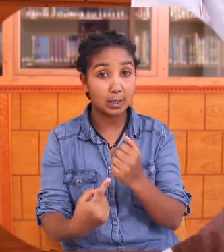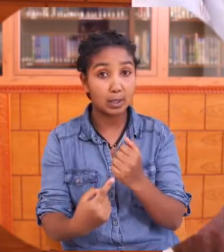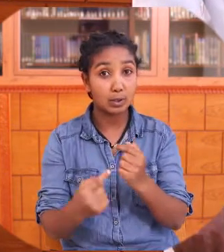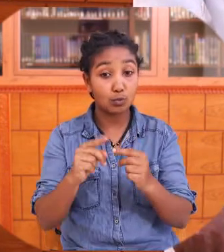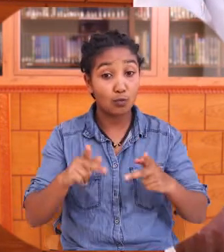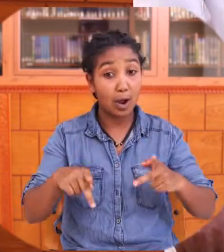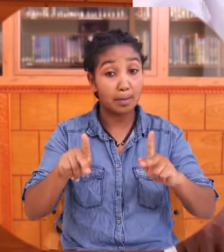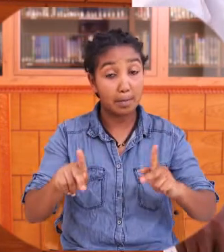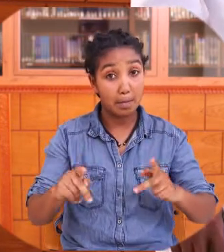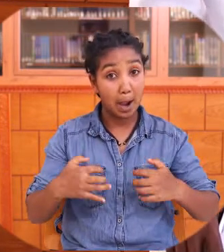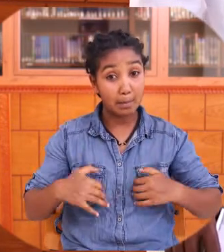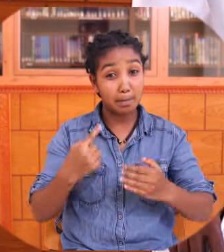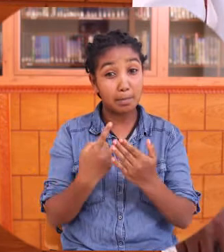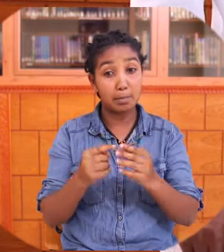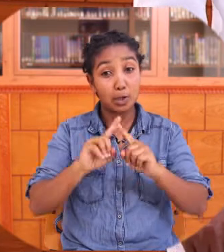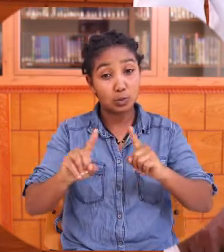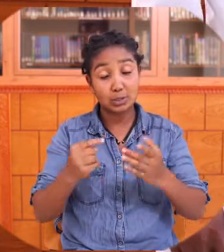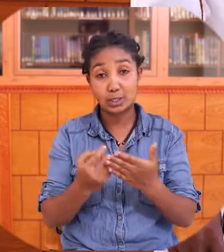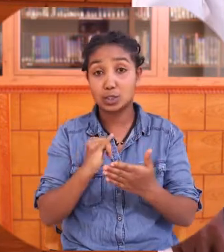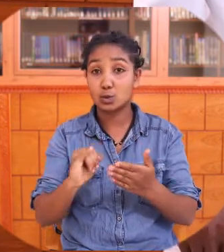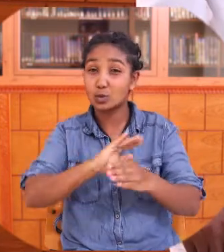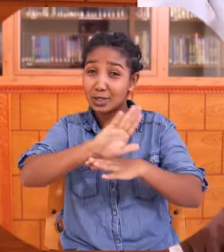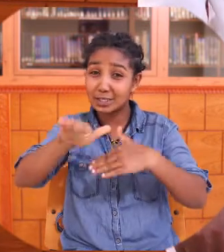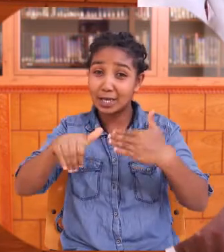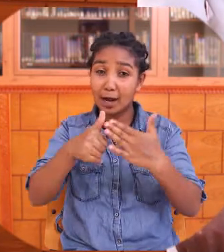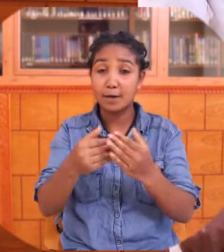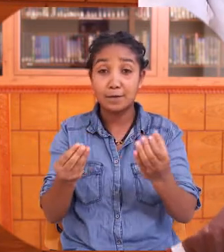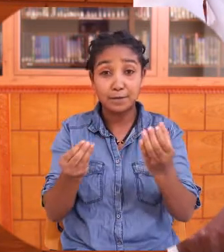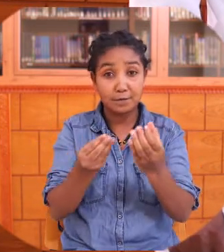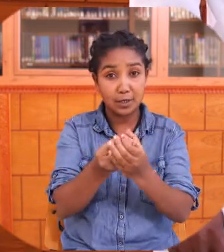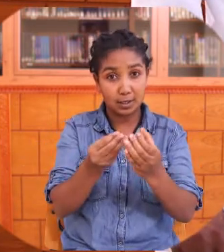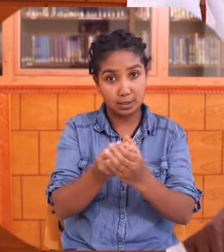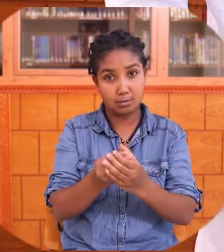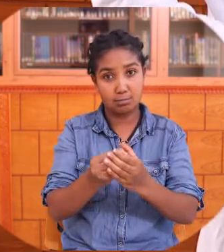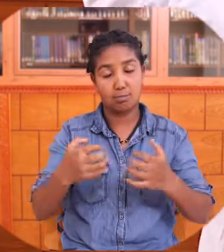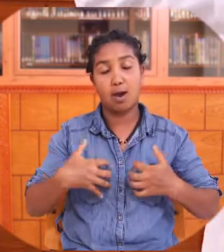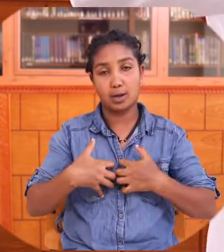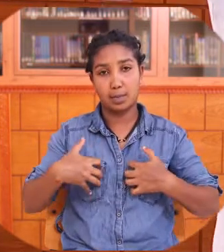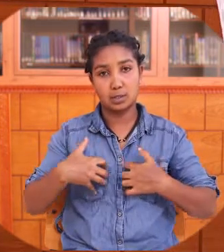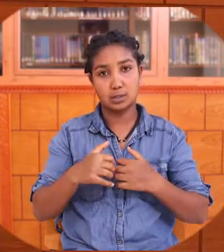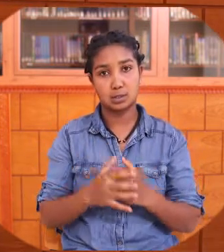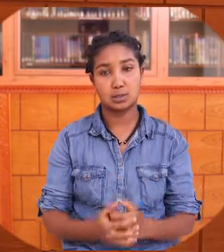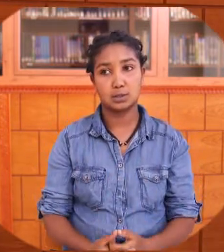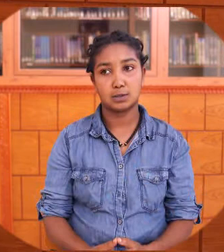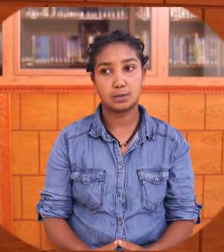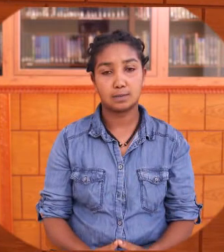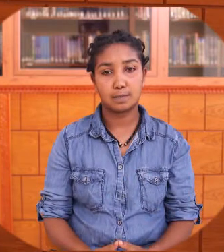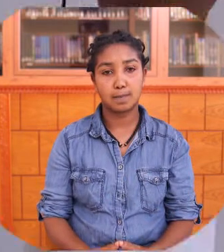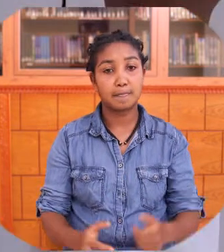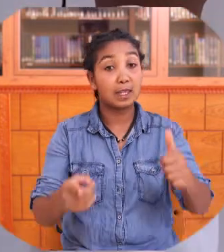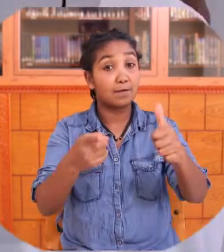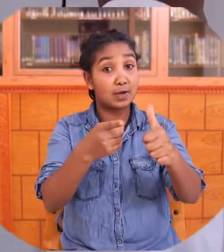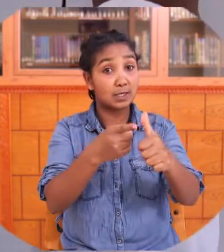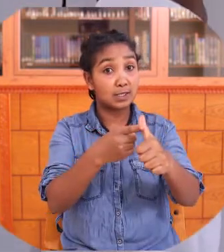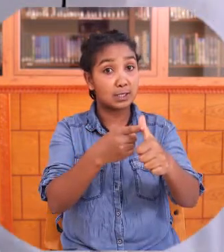to farm animals, but also this is the general feeding animals. The